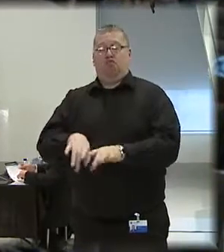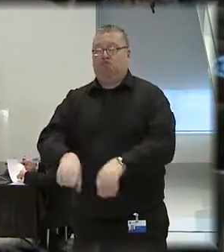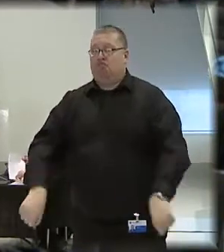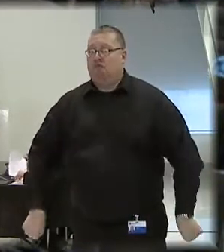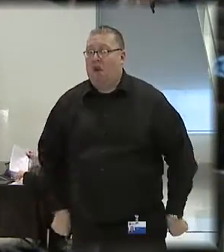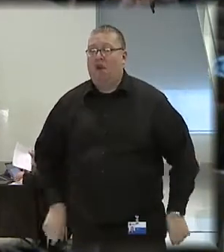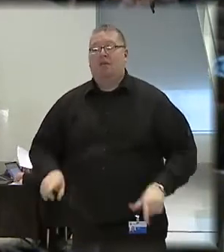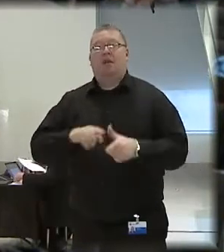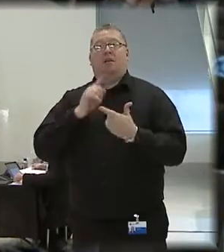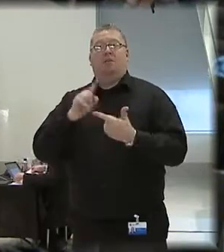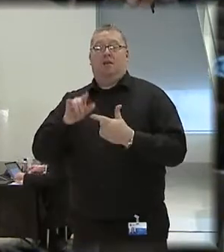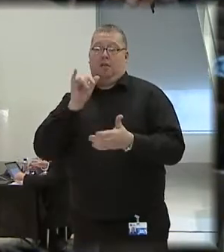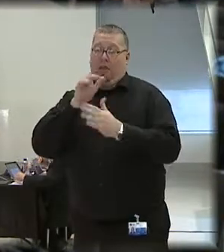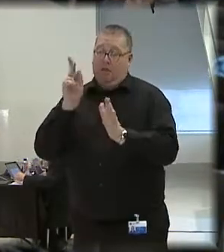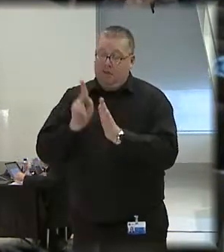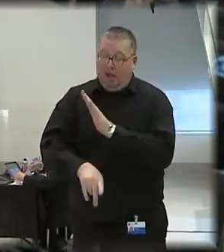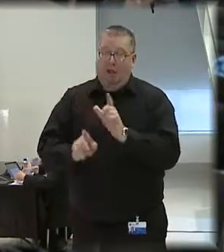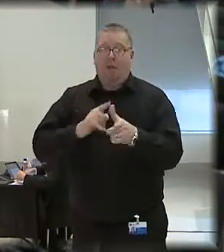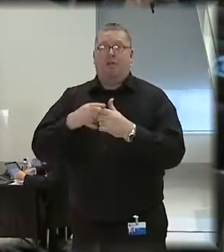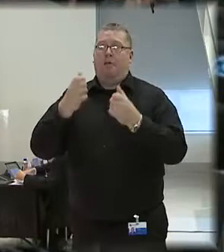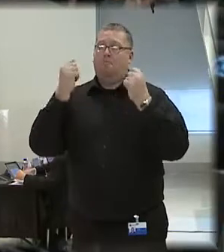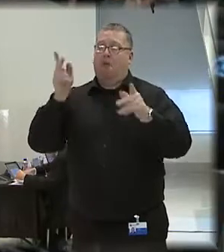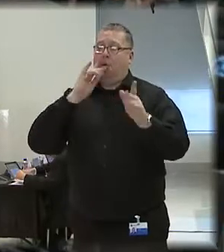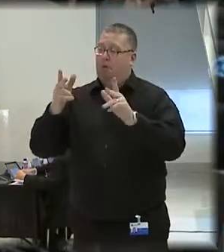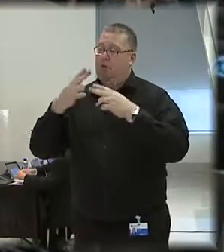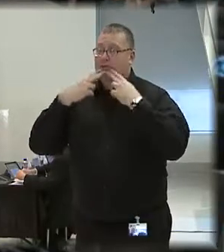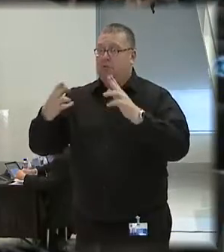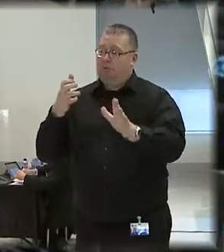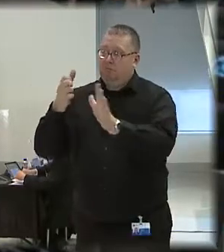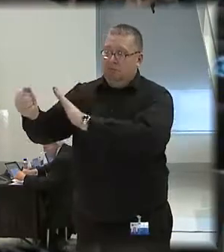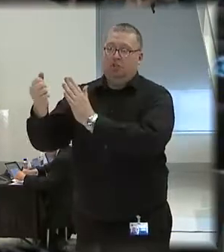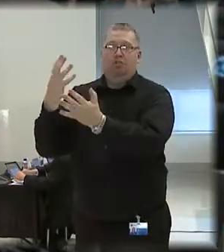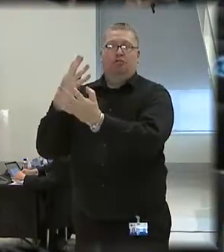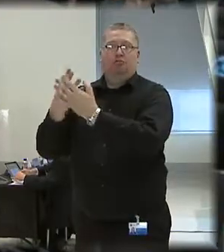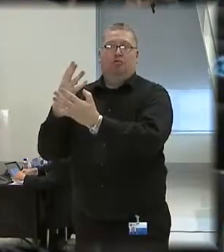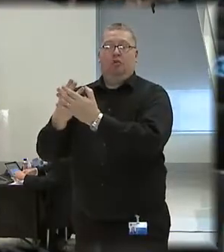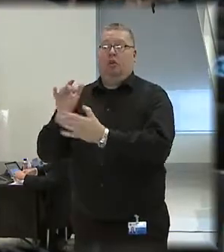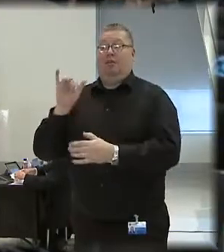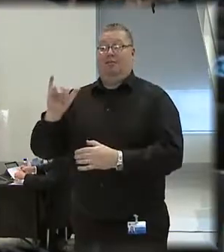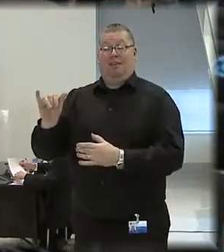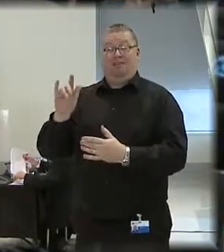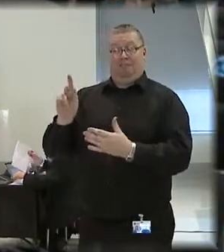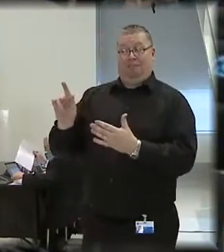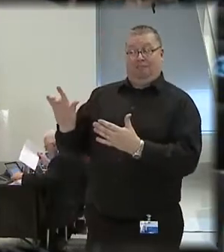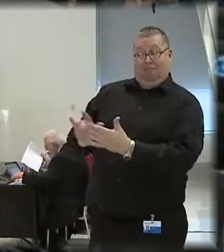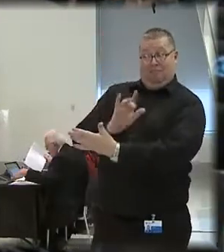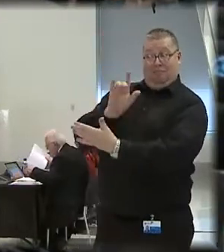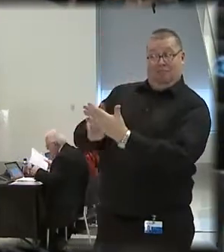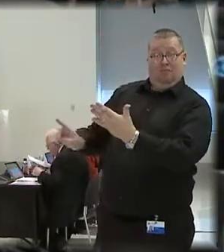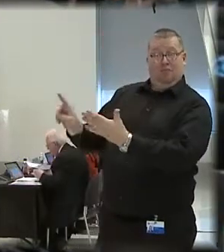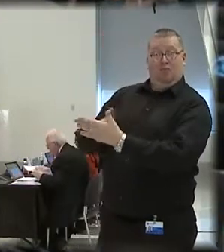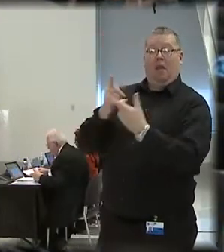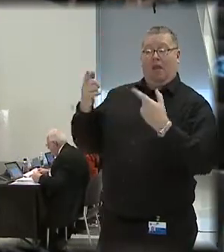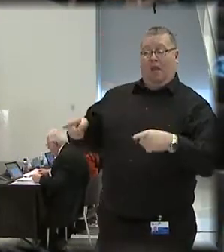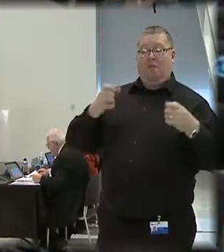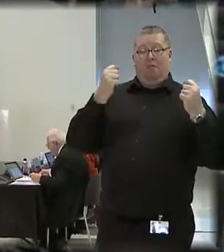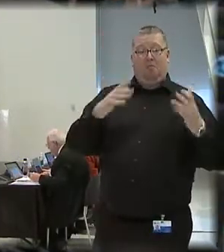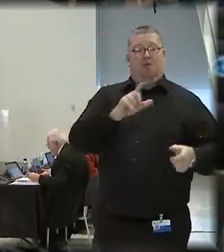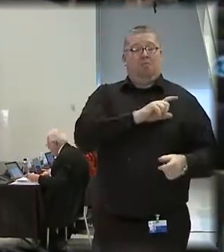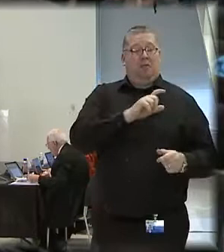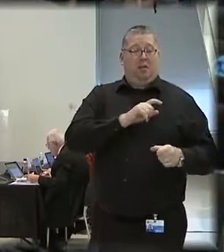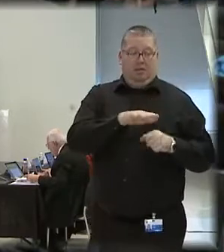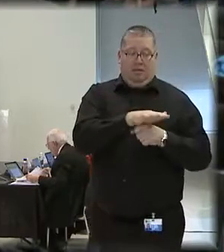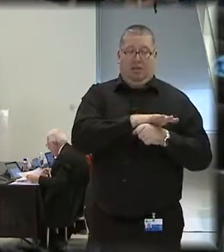incarceration. Misconduct and racial bias are embedded in many police practices and structures, with largely